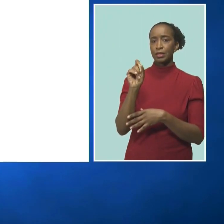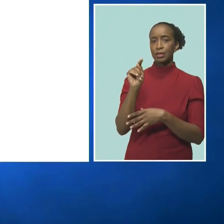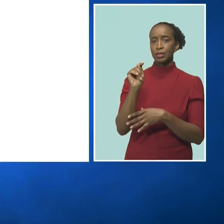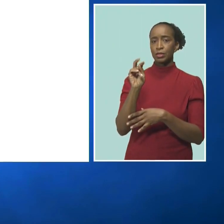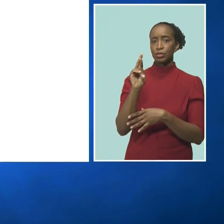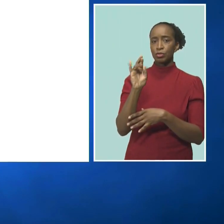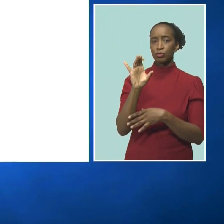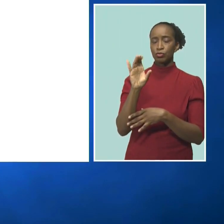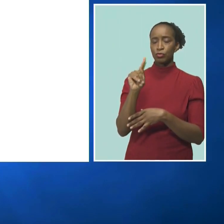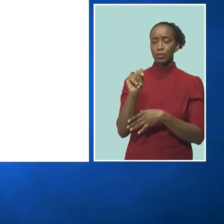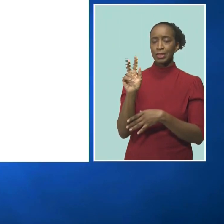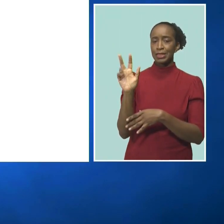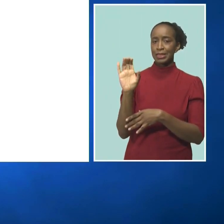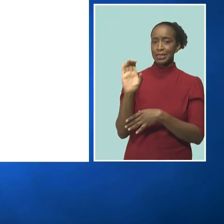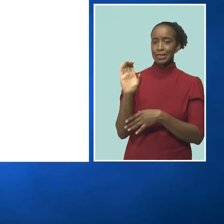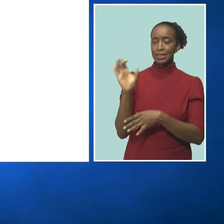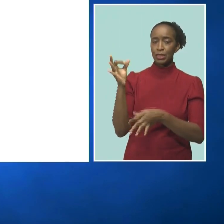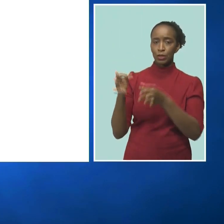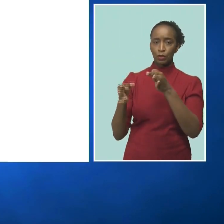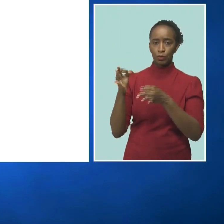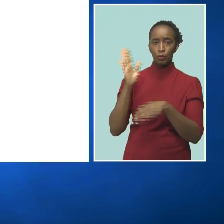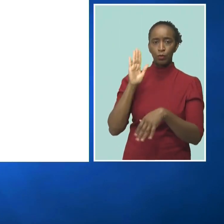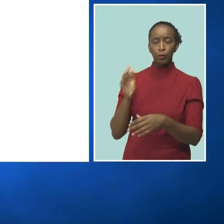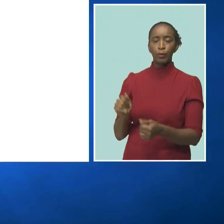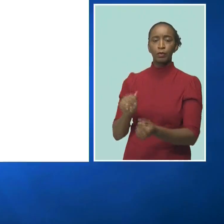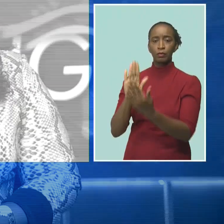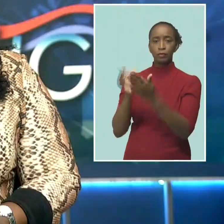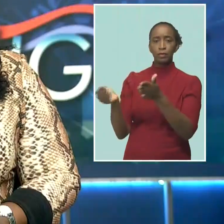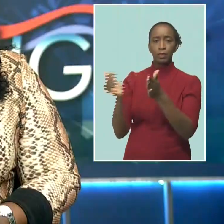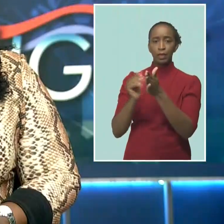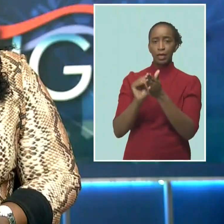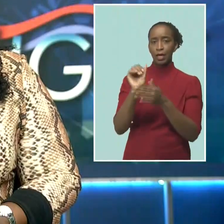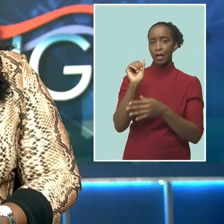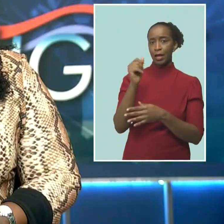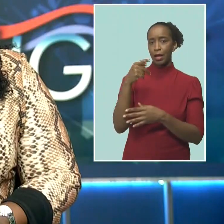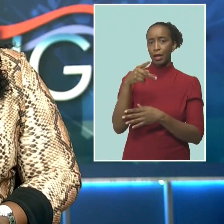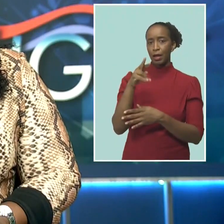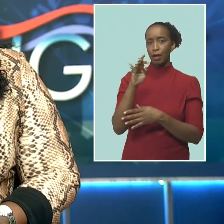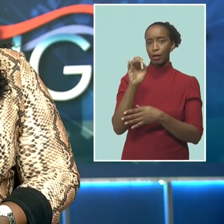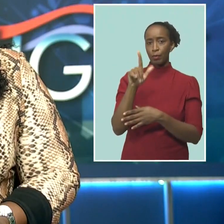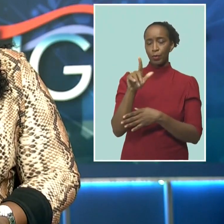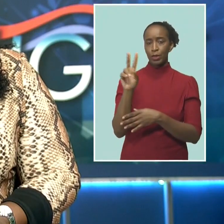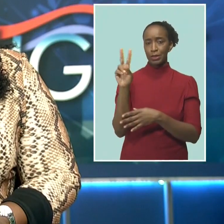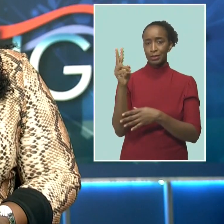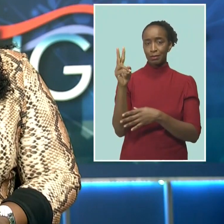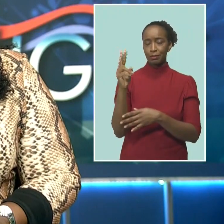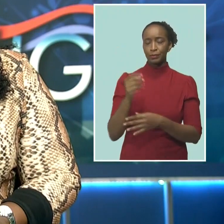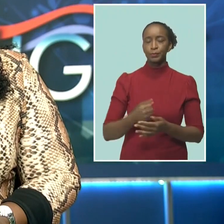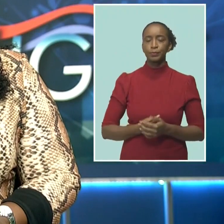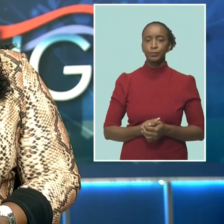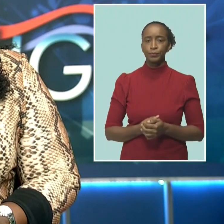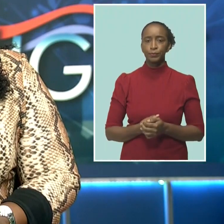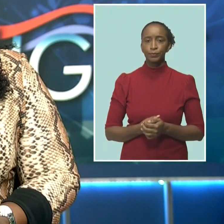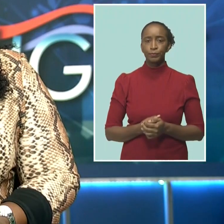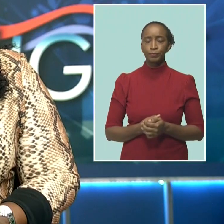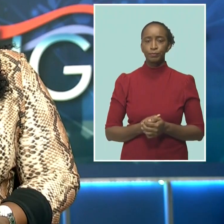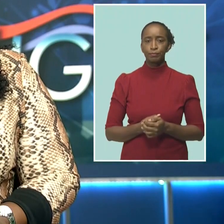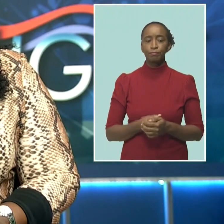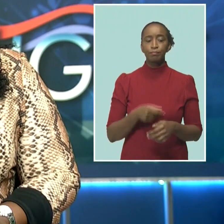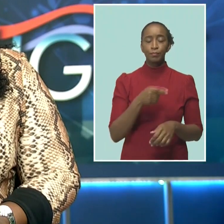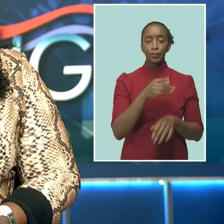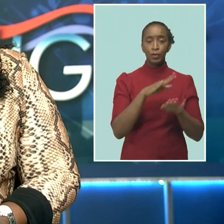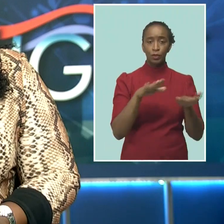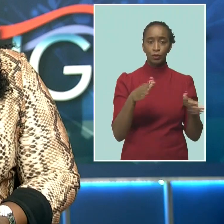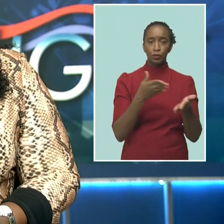He is scheduled to reappear on April 2nd. A child rights advocate is tonight raising